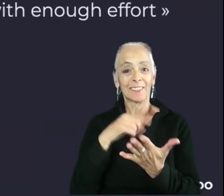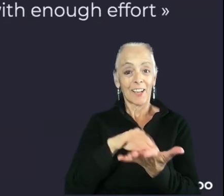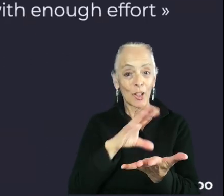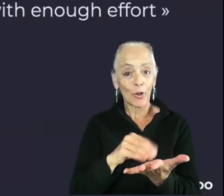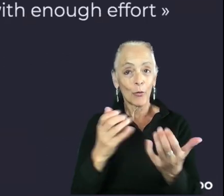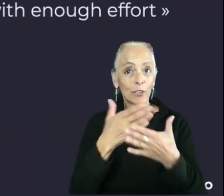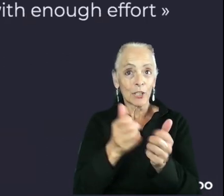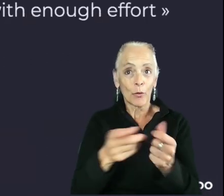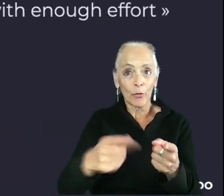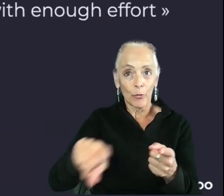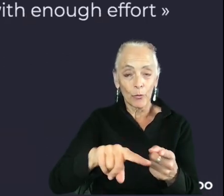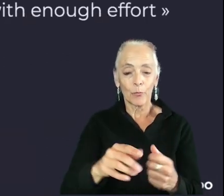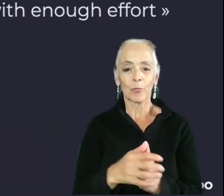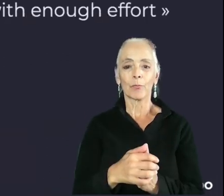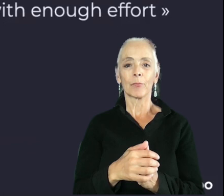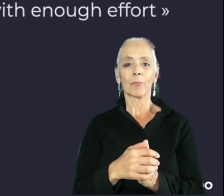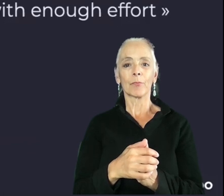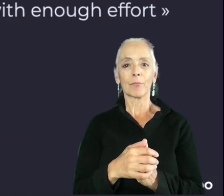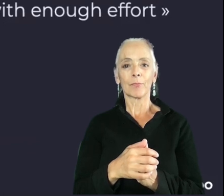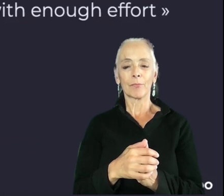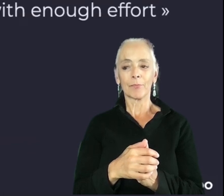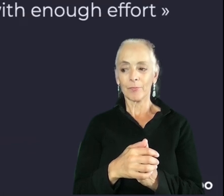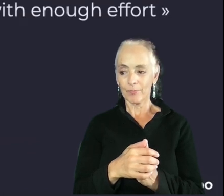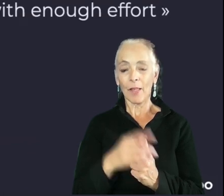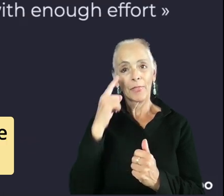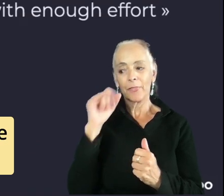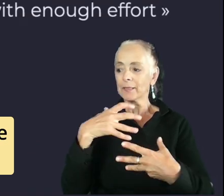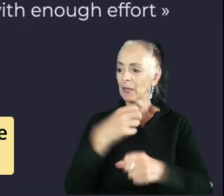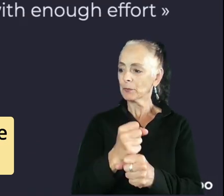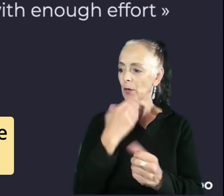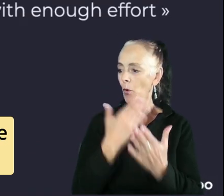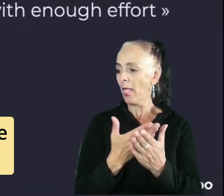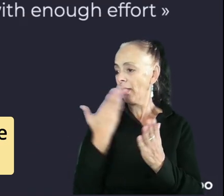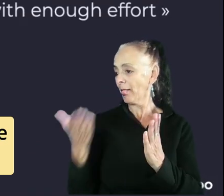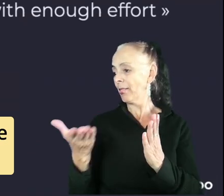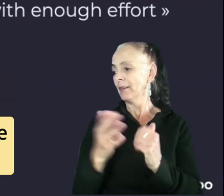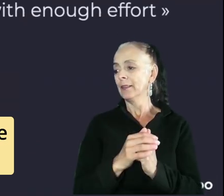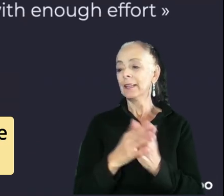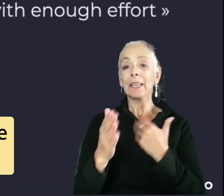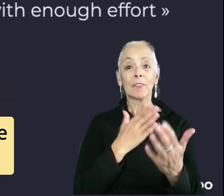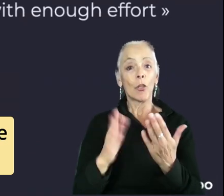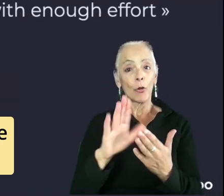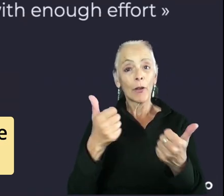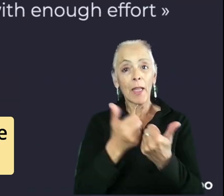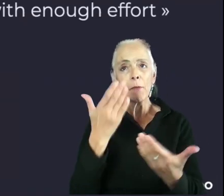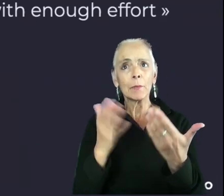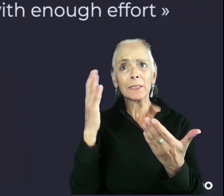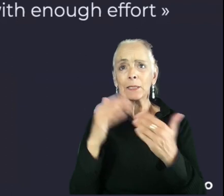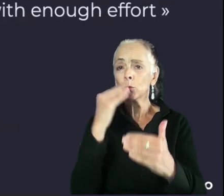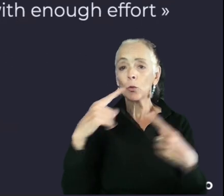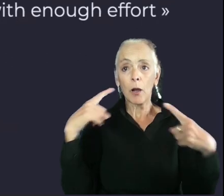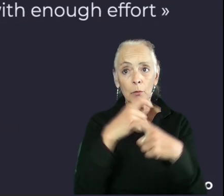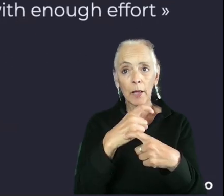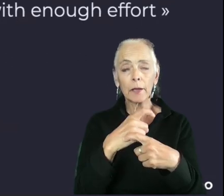want to share, I think this quote sums it up quite well. And it would be that even though your game might seem too complicated, it